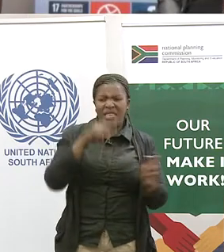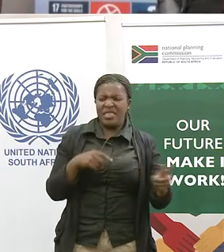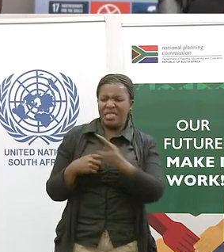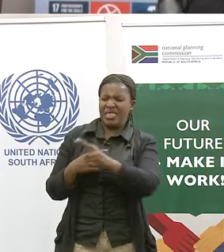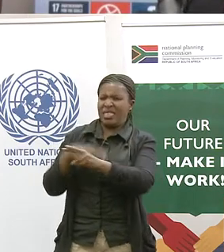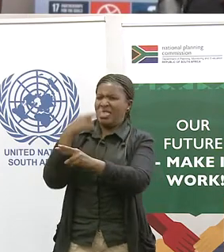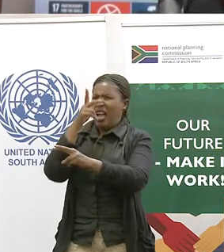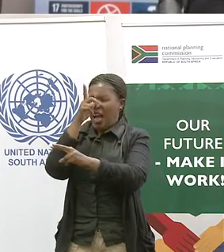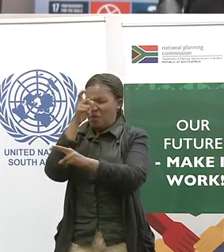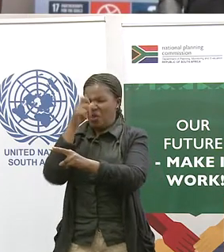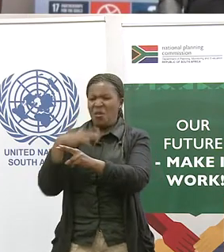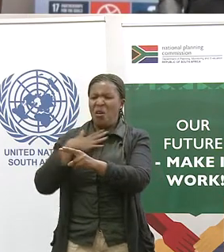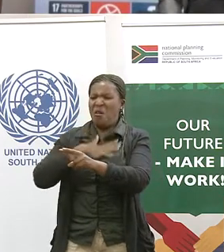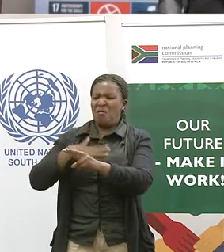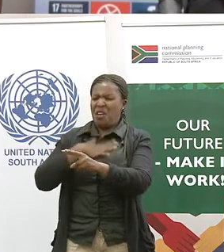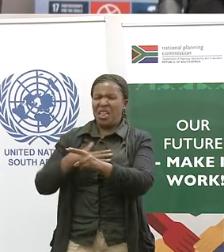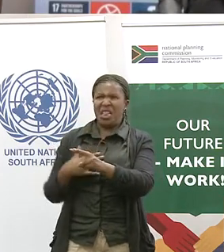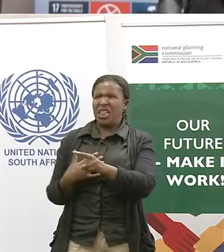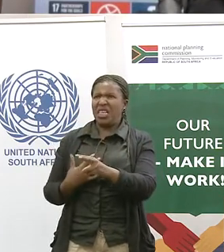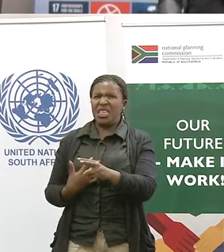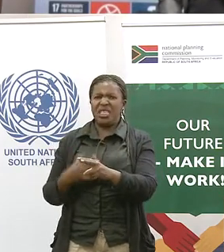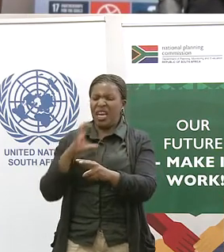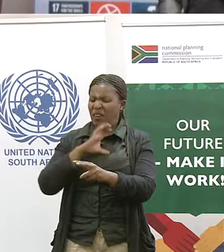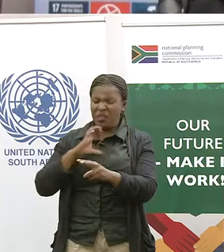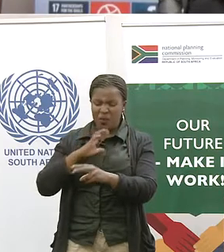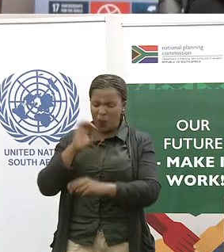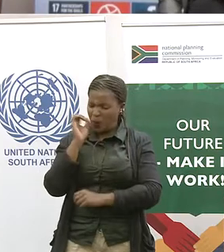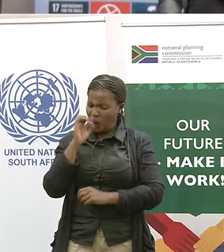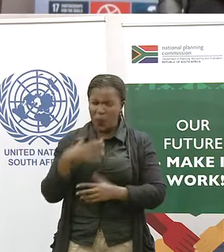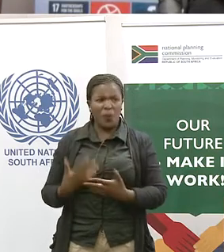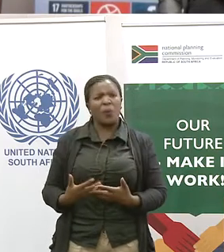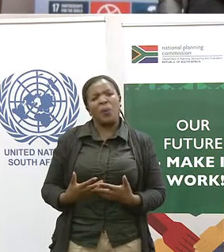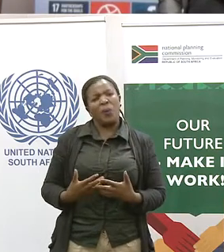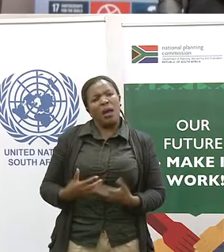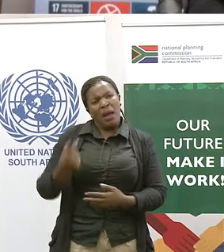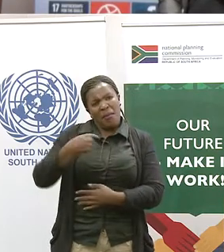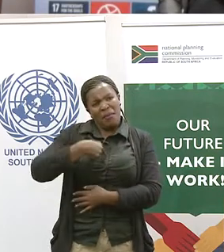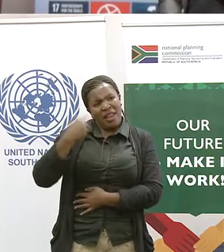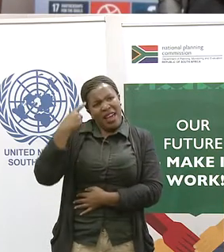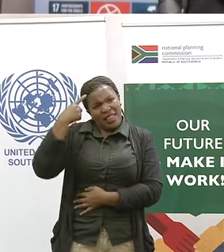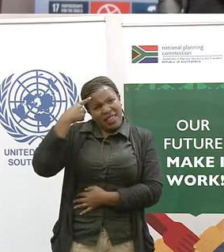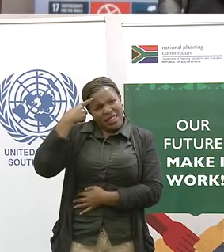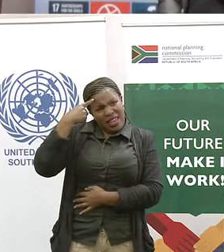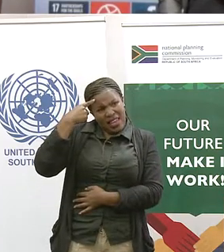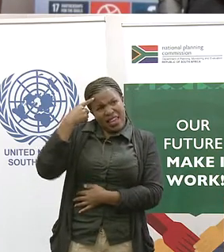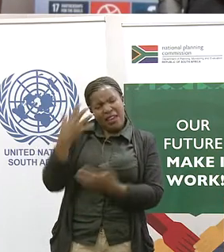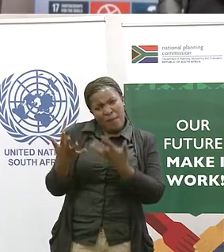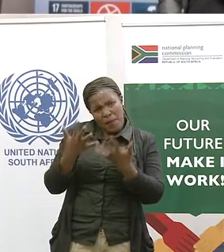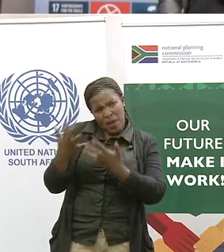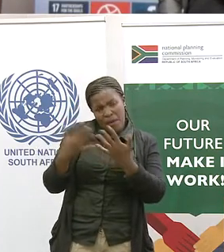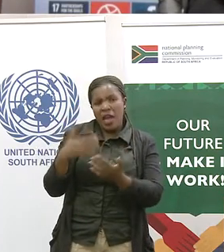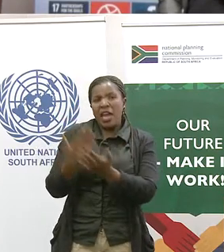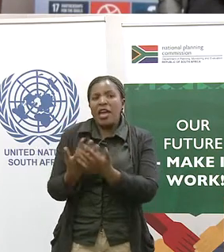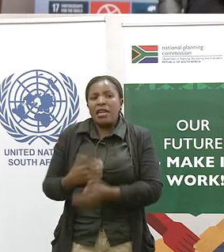can't shake how uncomfortable that feeling is. So to me, I look at albinism as a tool of reconciling